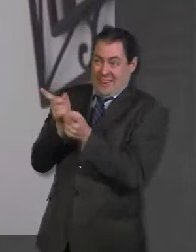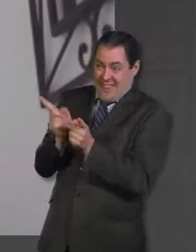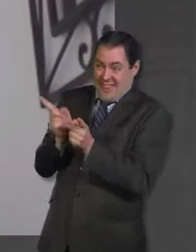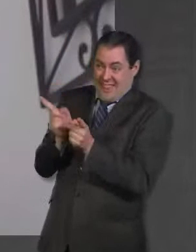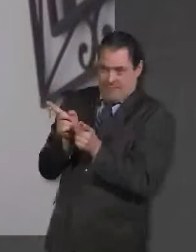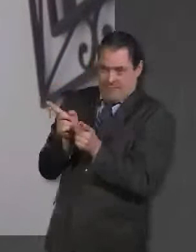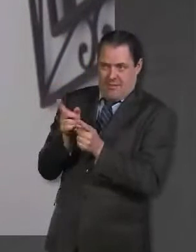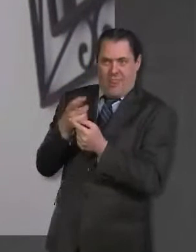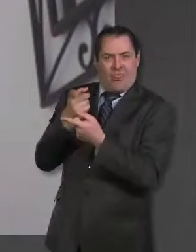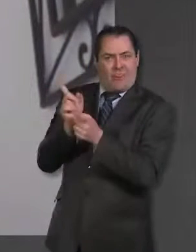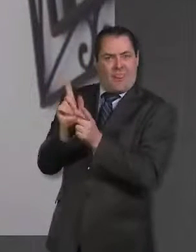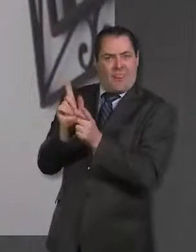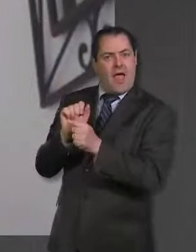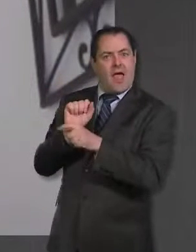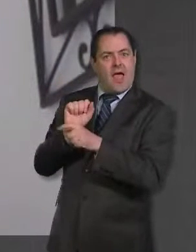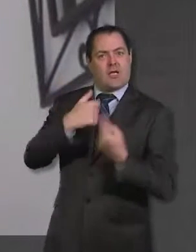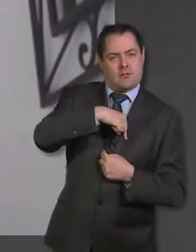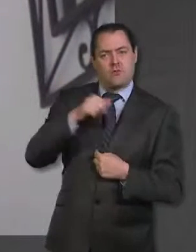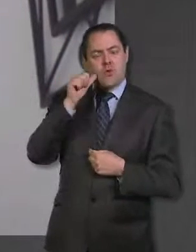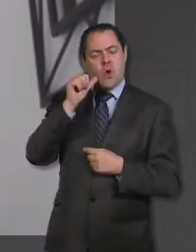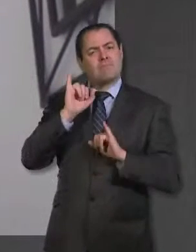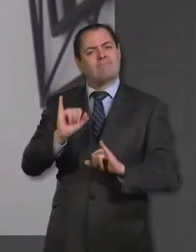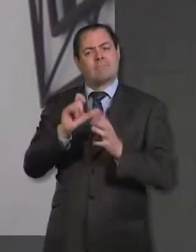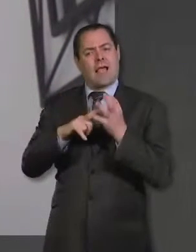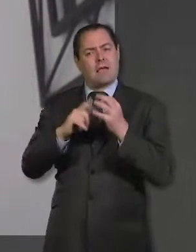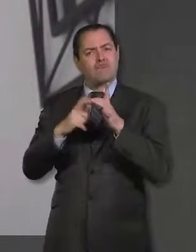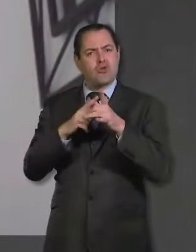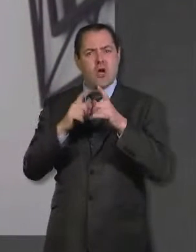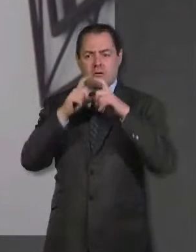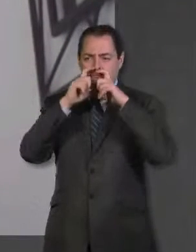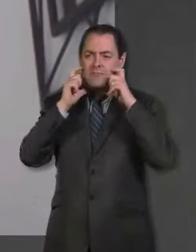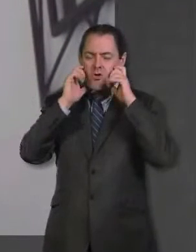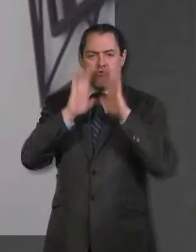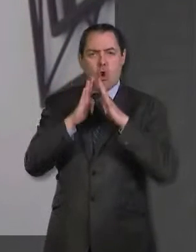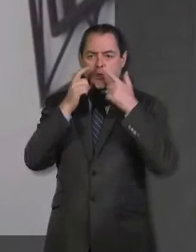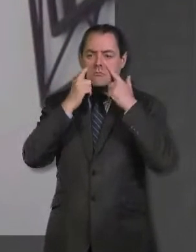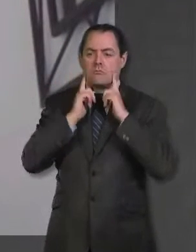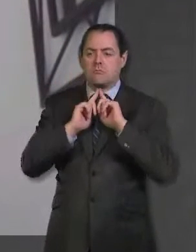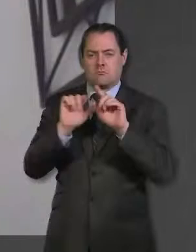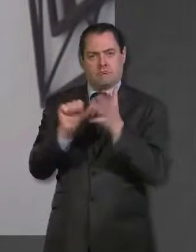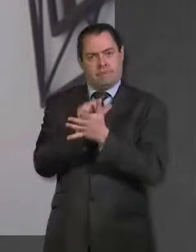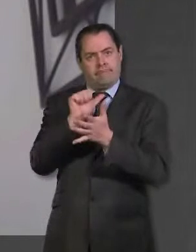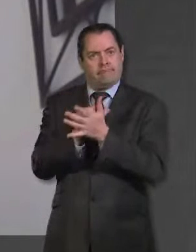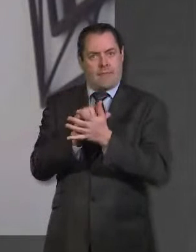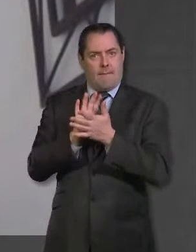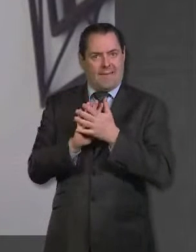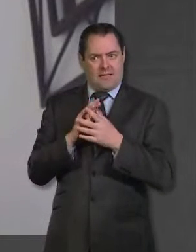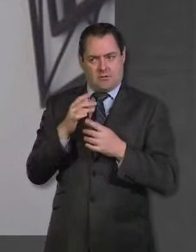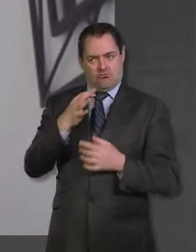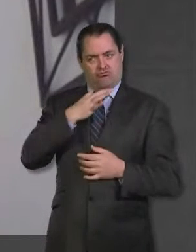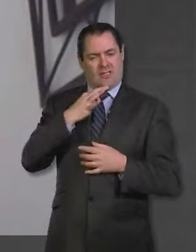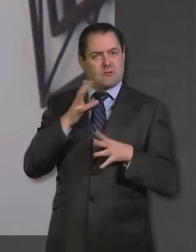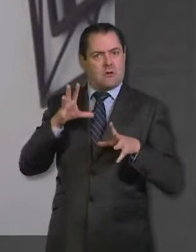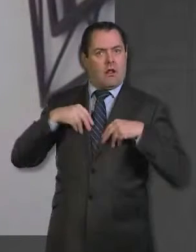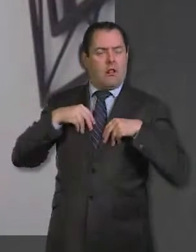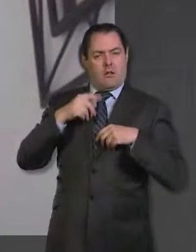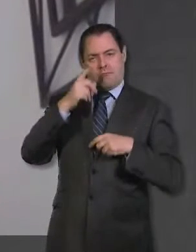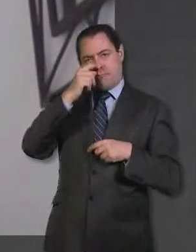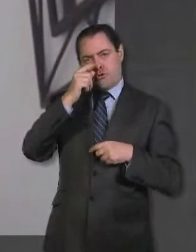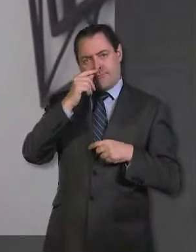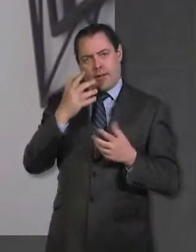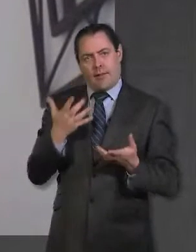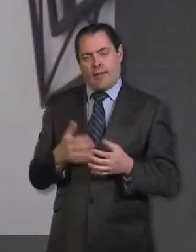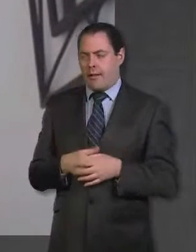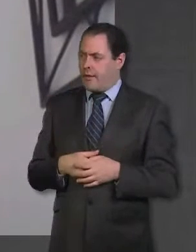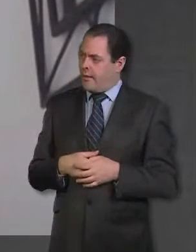not properly fit tested for a number of weeks, potentially putting those workers at risk. So what's your message to those staff,